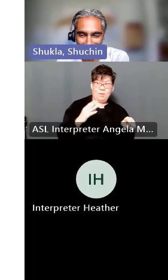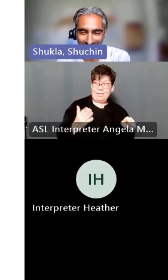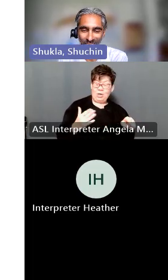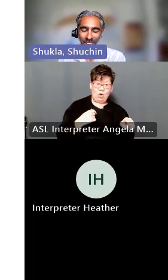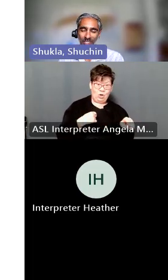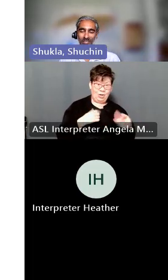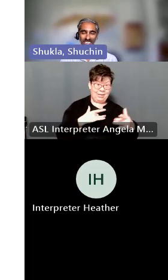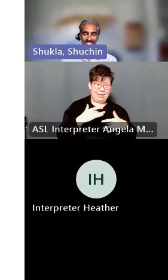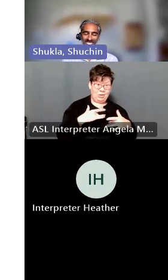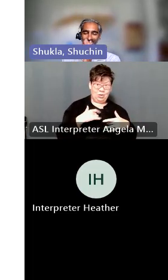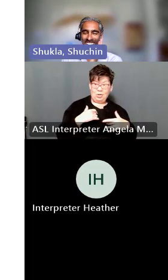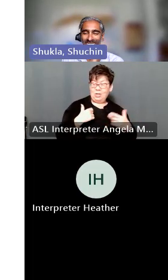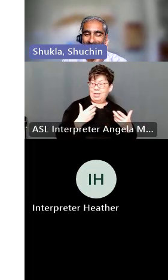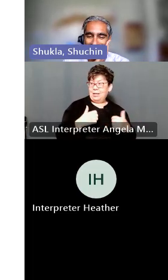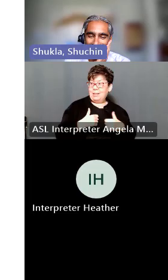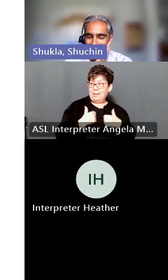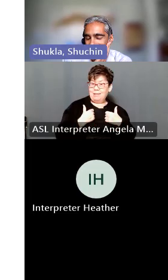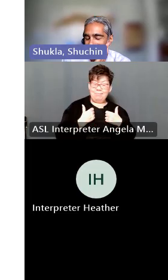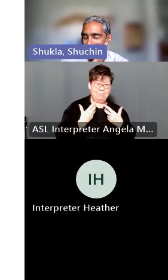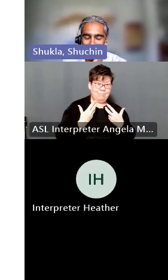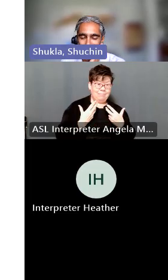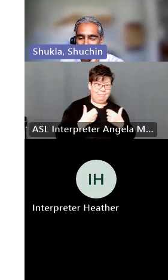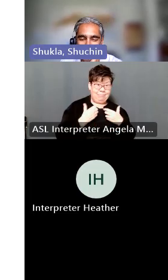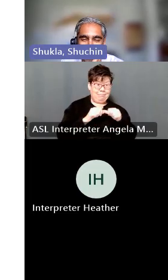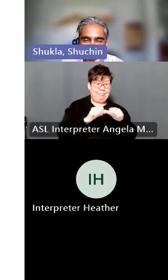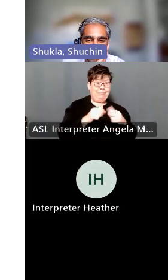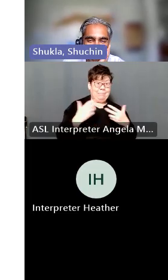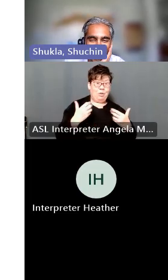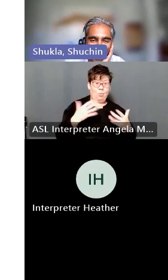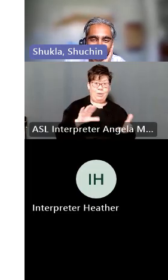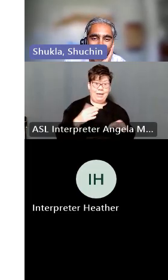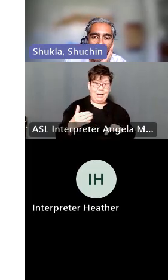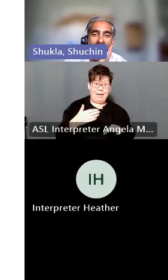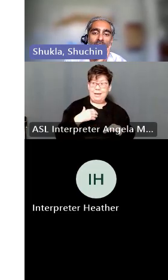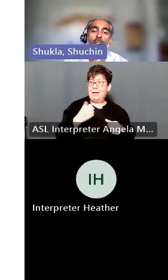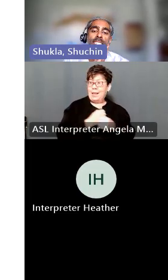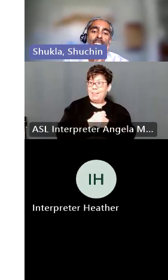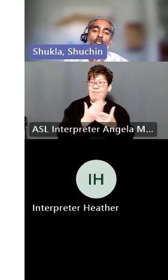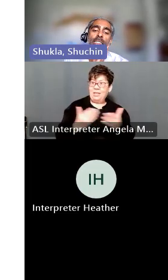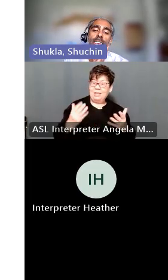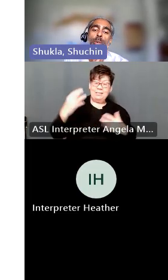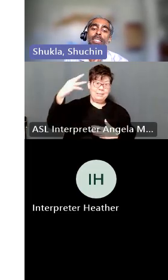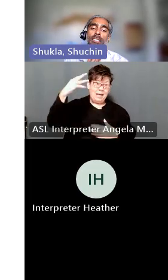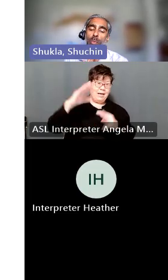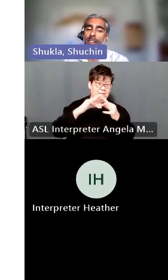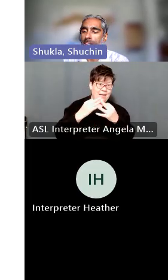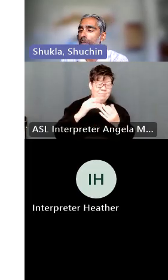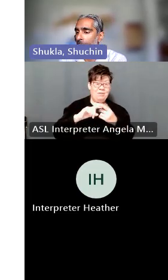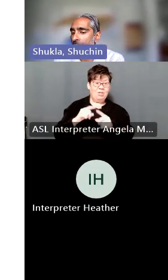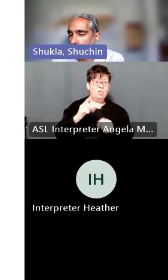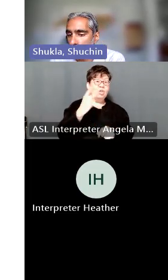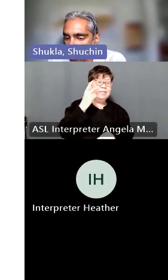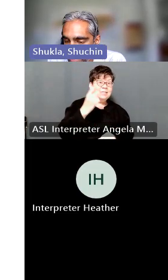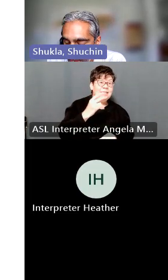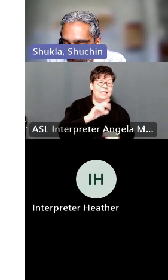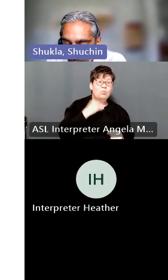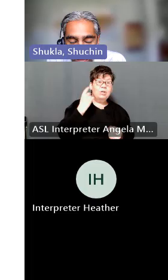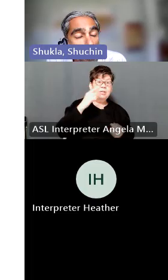I don't want to die. I love my family and kids and the sunshine and the rainbow. I love things. And you can see here it decreases the risk of death